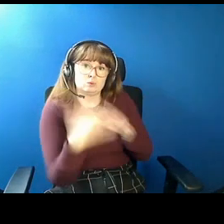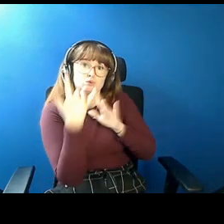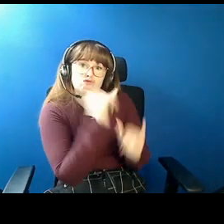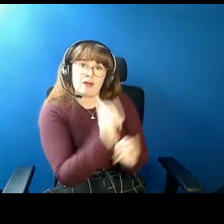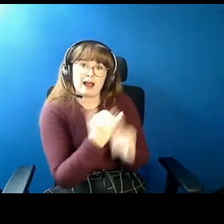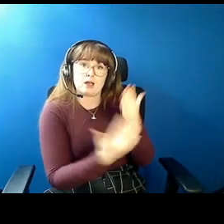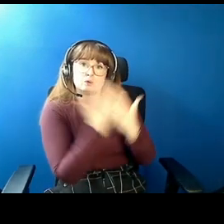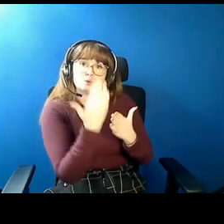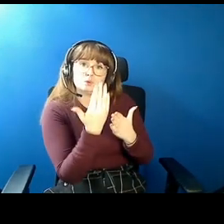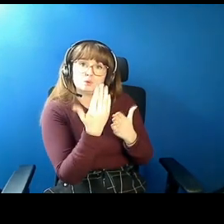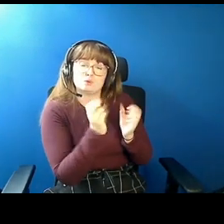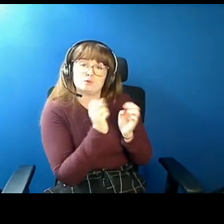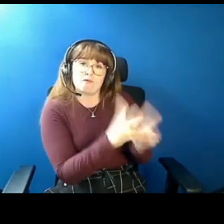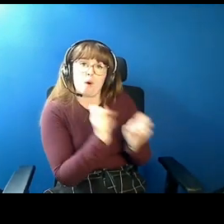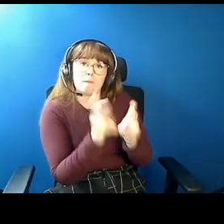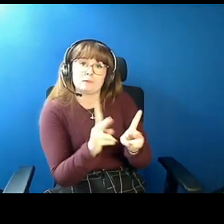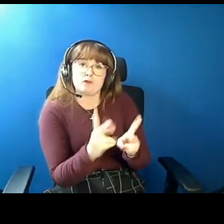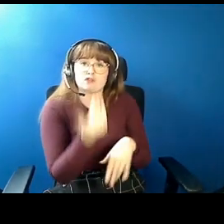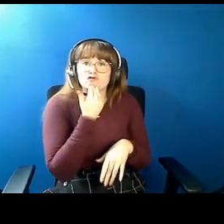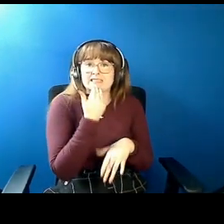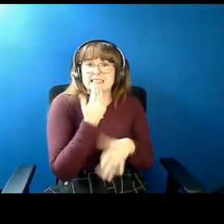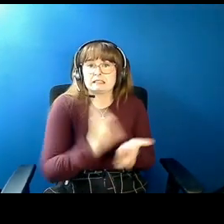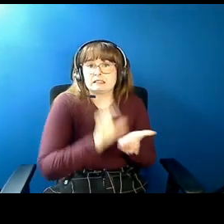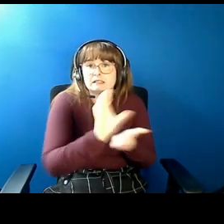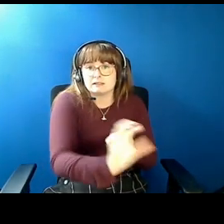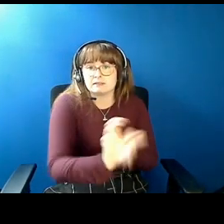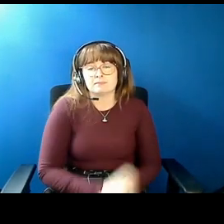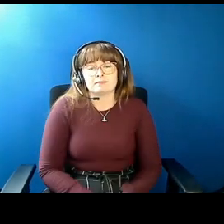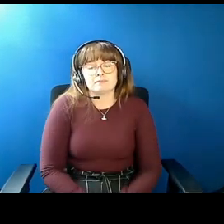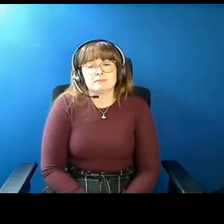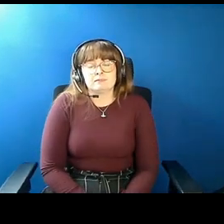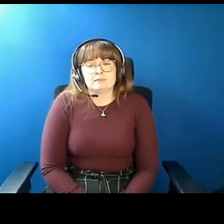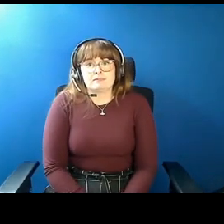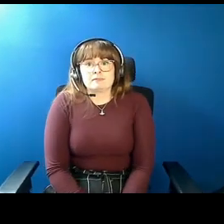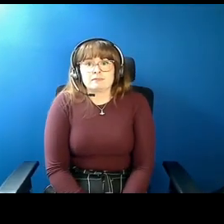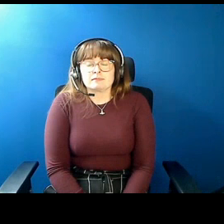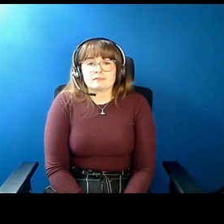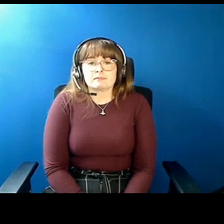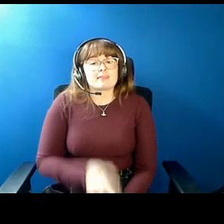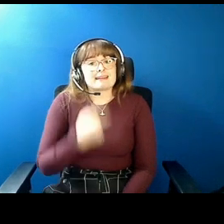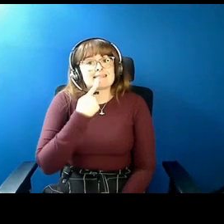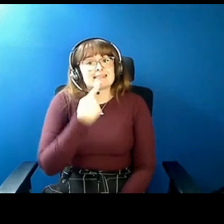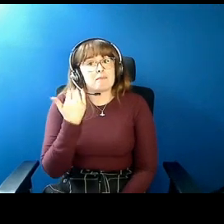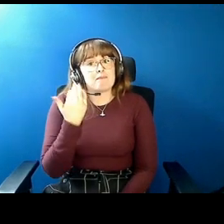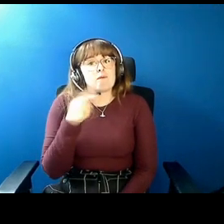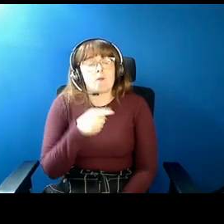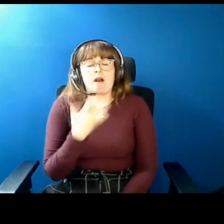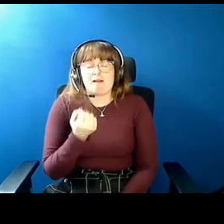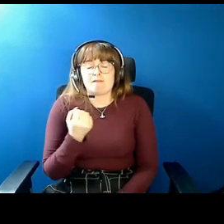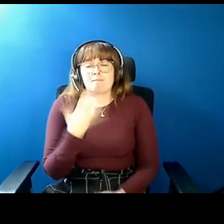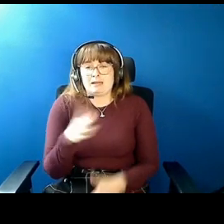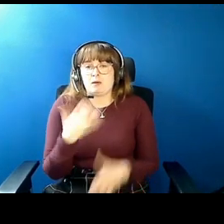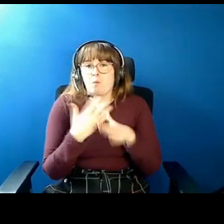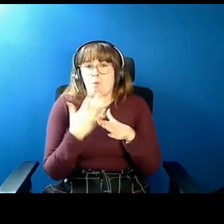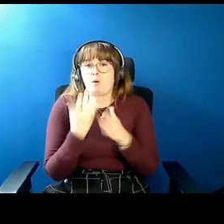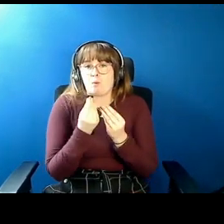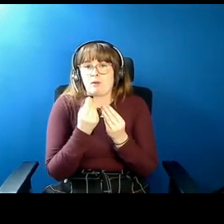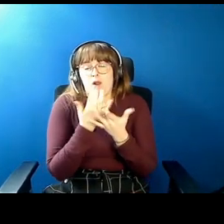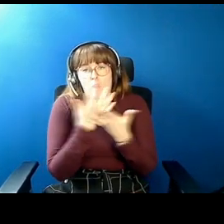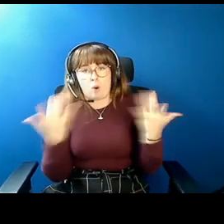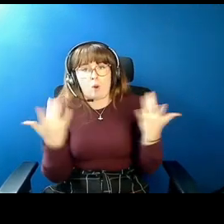innovative forms of green funding and finance. Now, as I've mentioned before, we have worked with a number of housing associations as well as